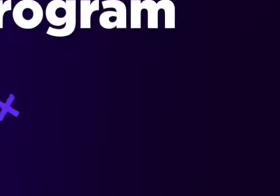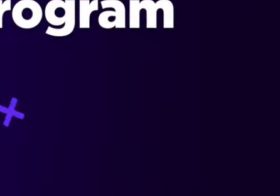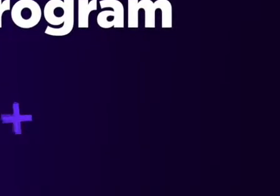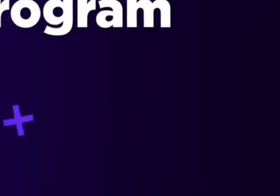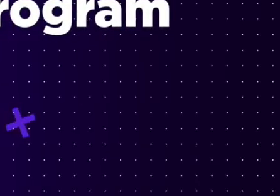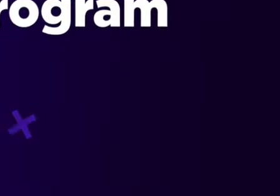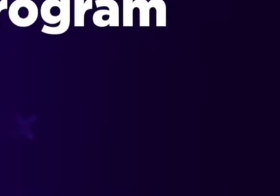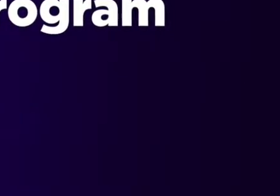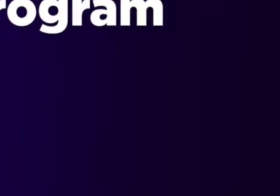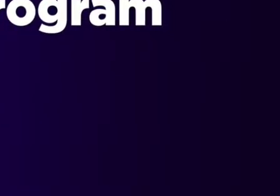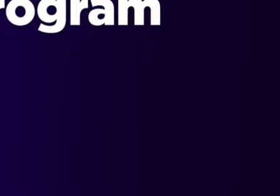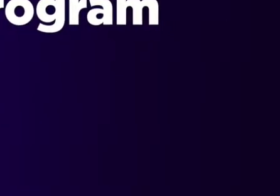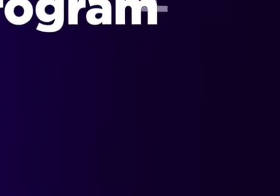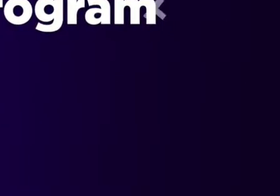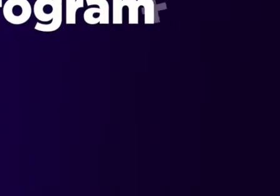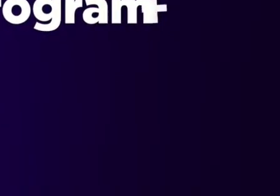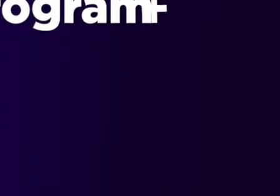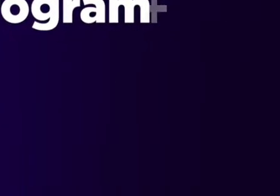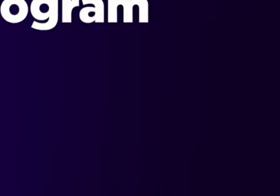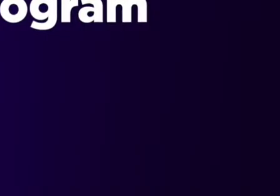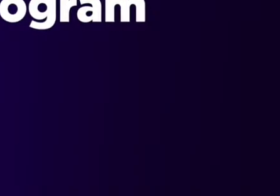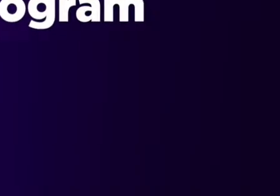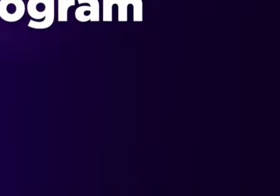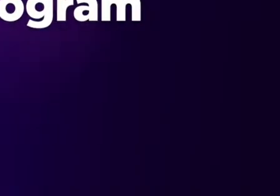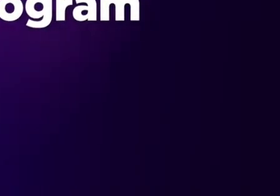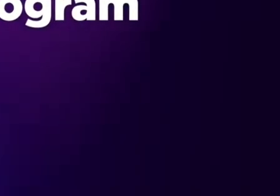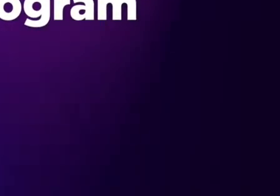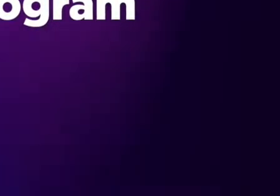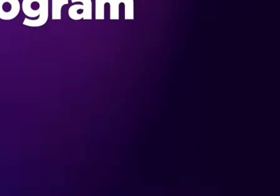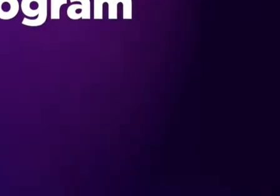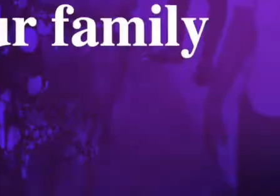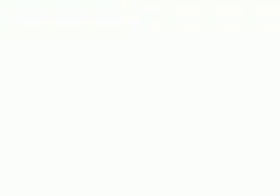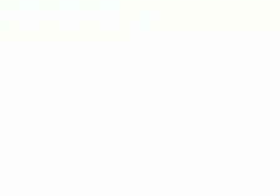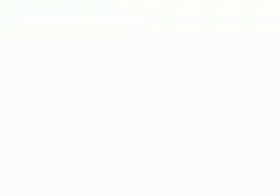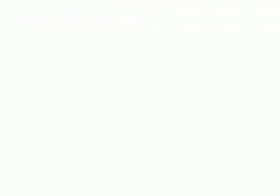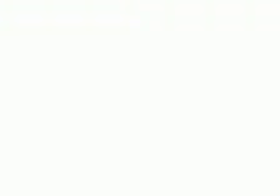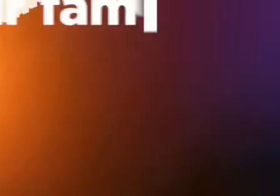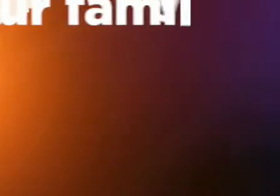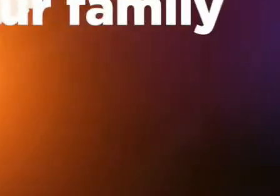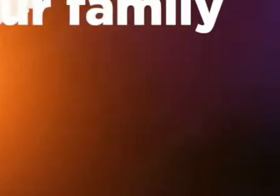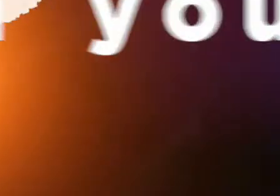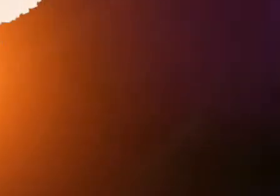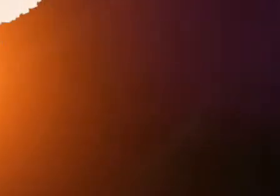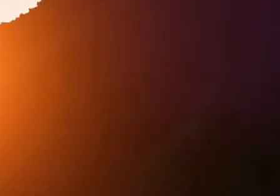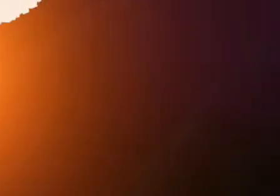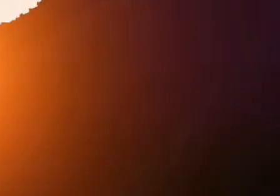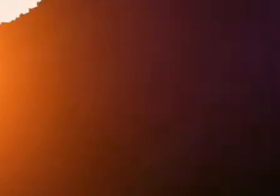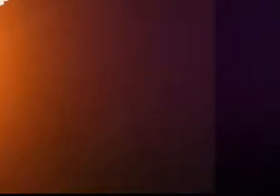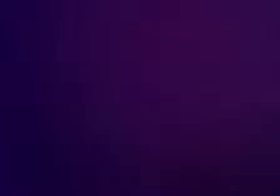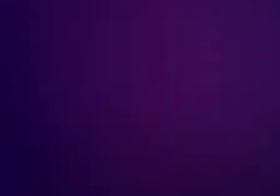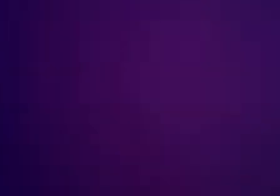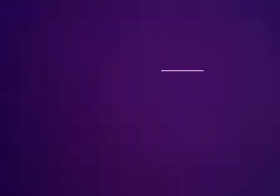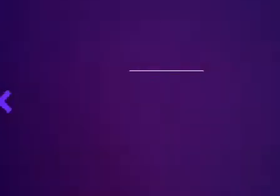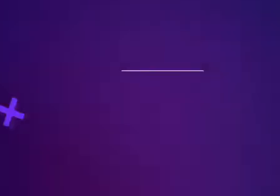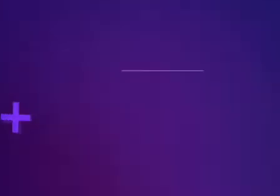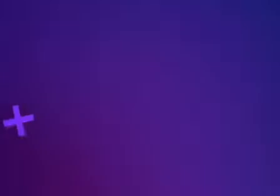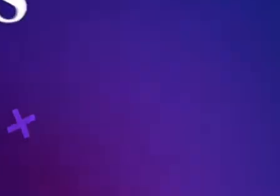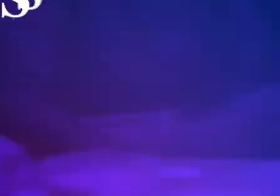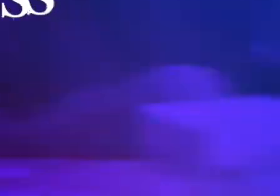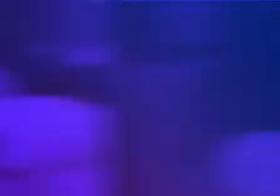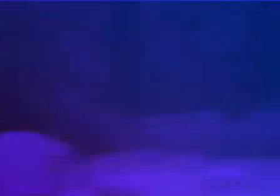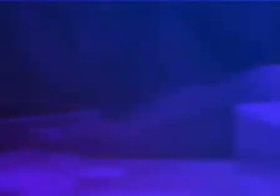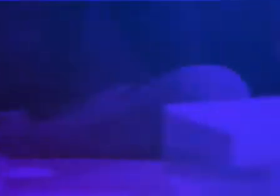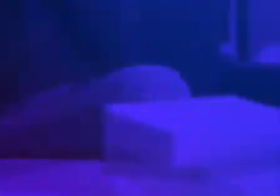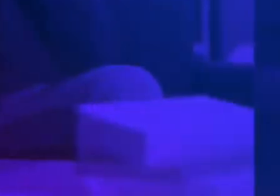p.m. There will be a power networking and cocktail session right after the program. Prepare to be pace setters in your family, ministry,